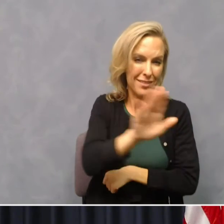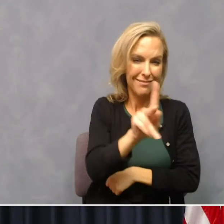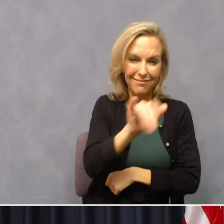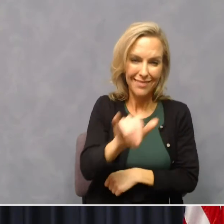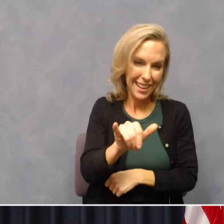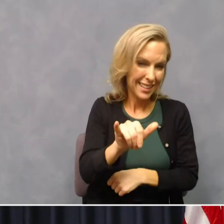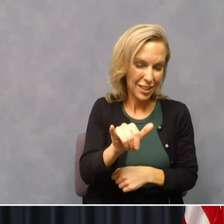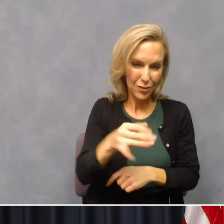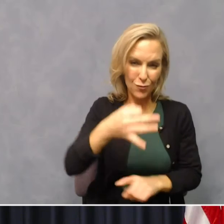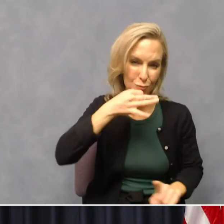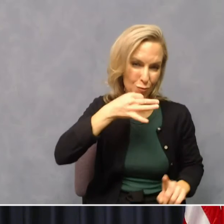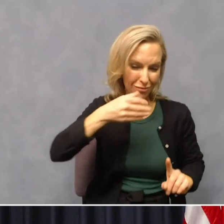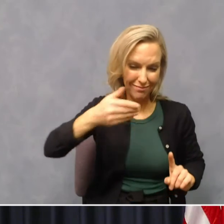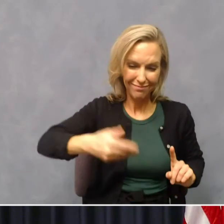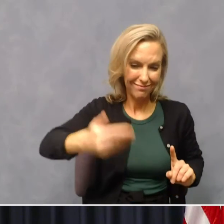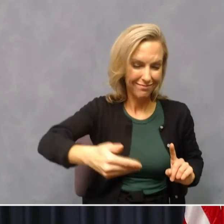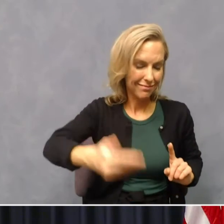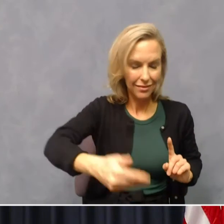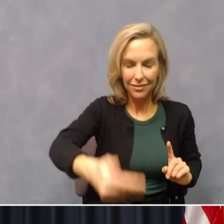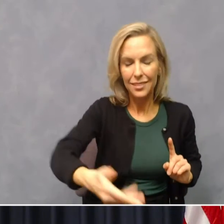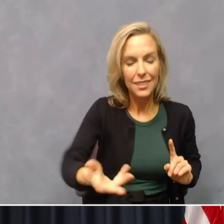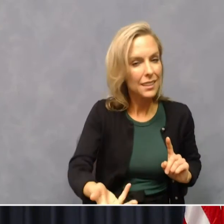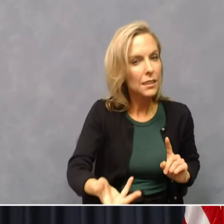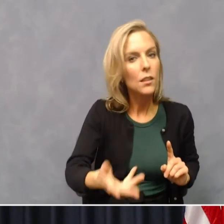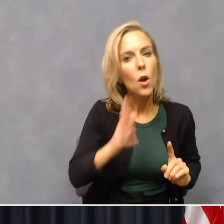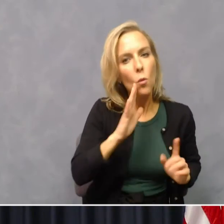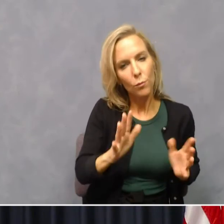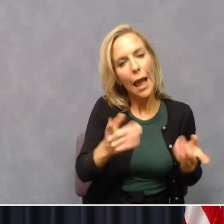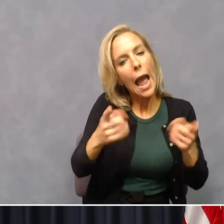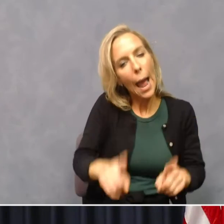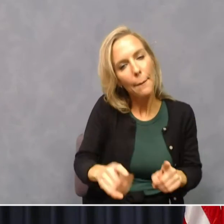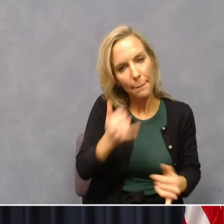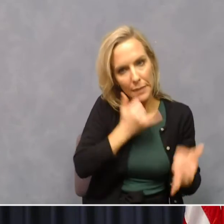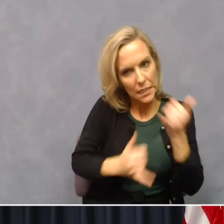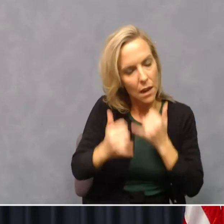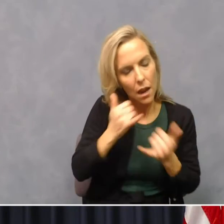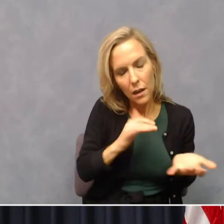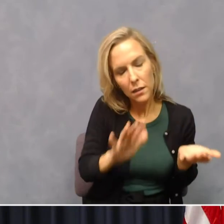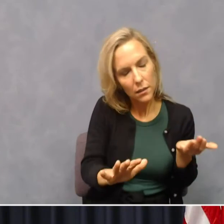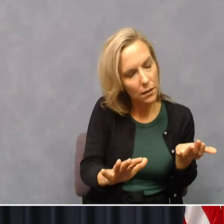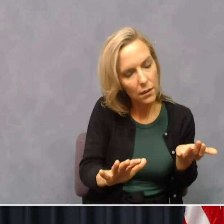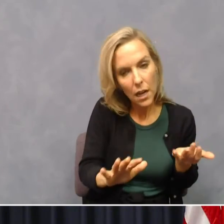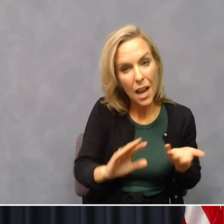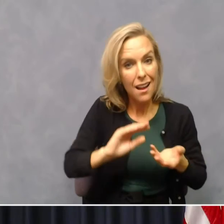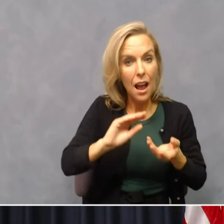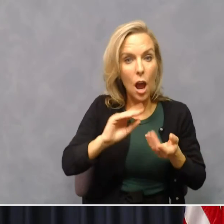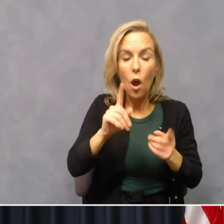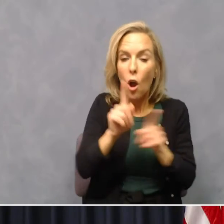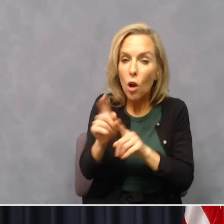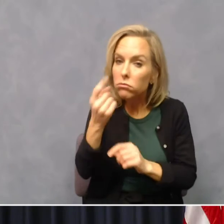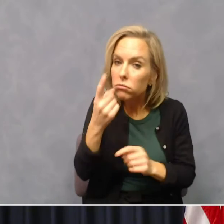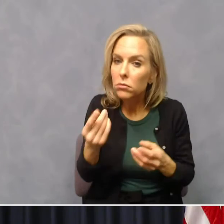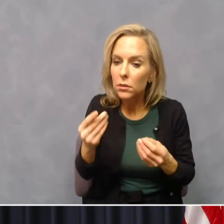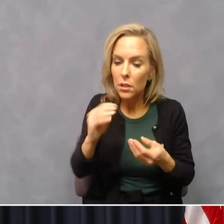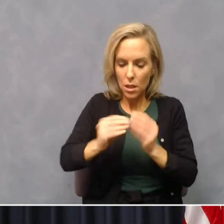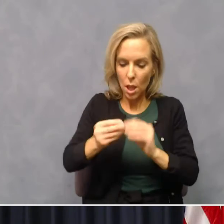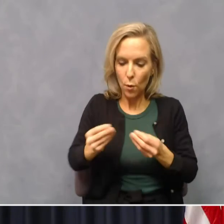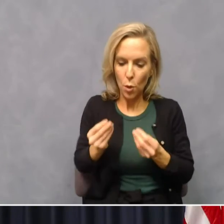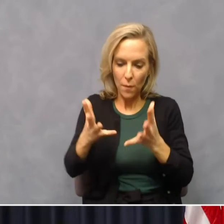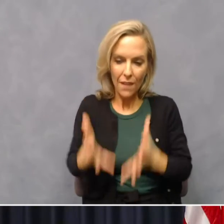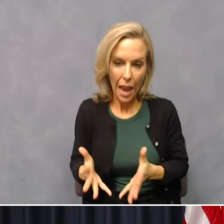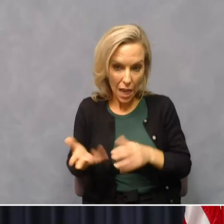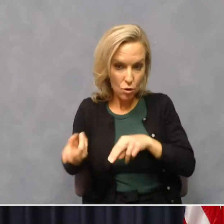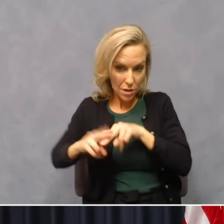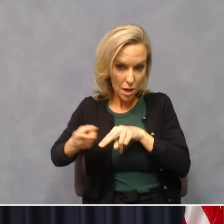months, there's going to be mistakes. There just is. And as the number of providers increases and increases